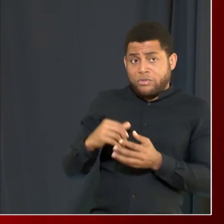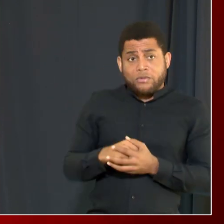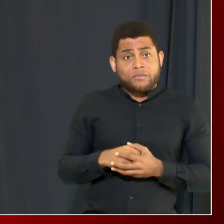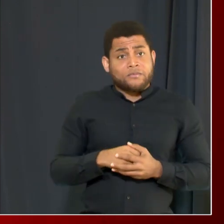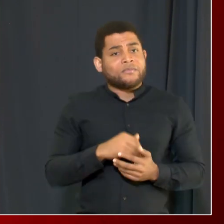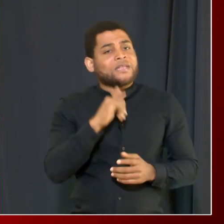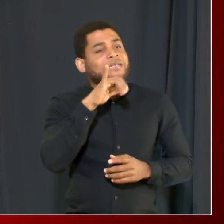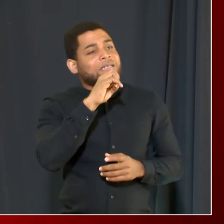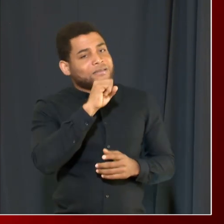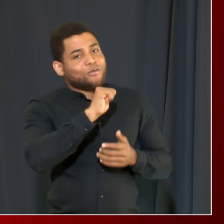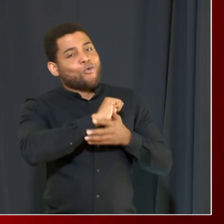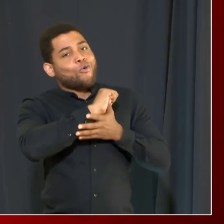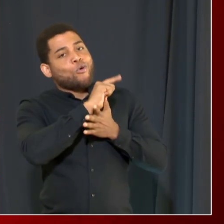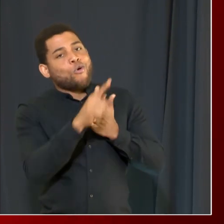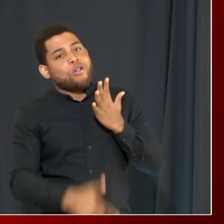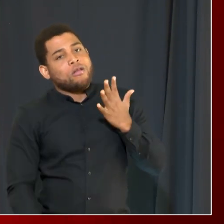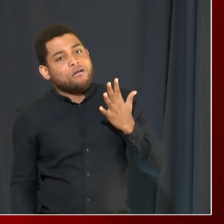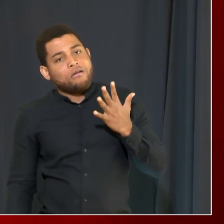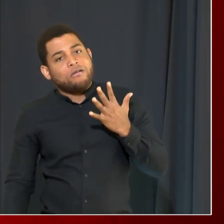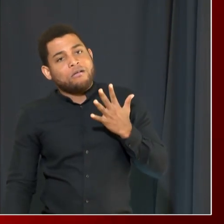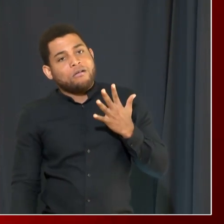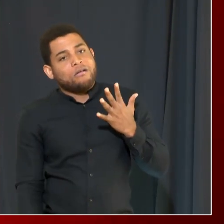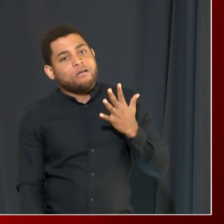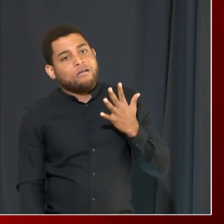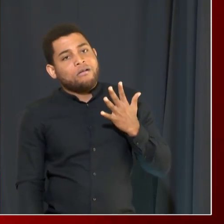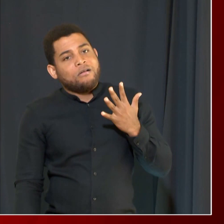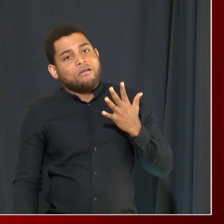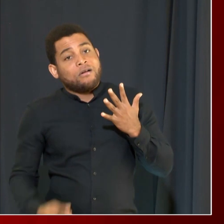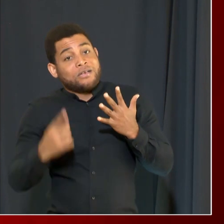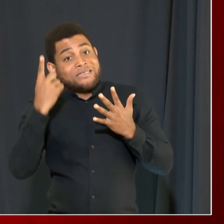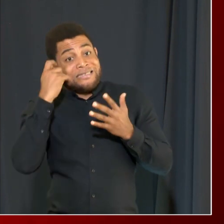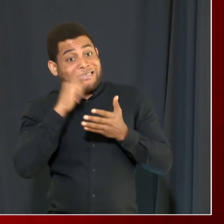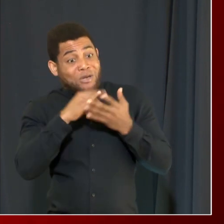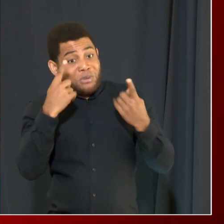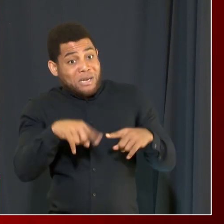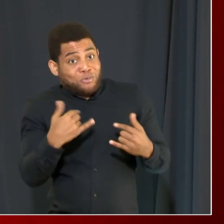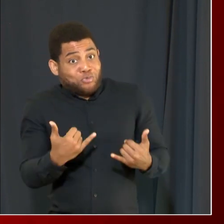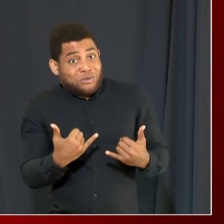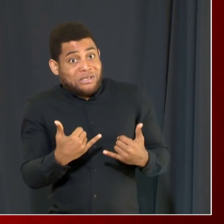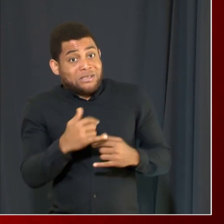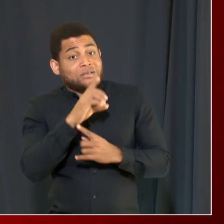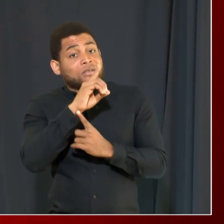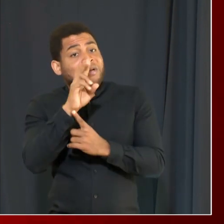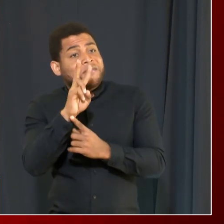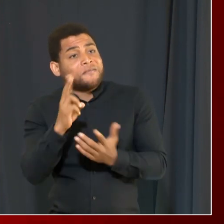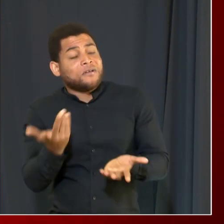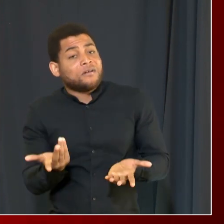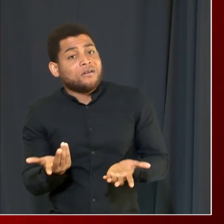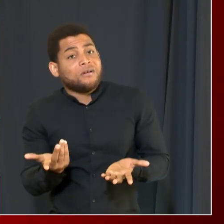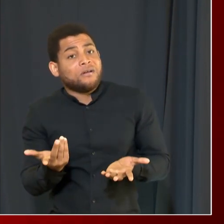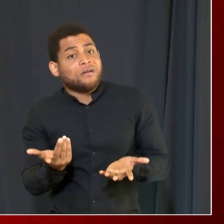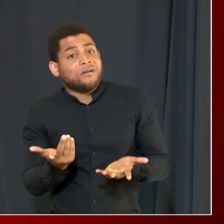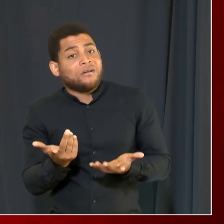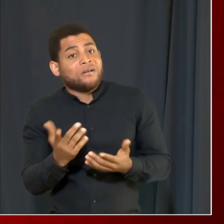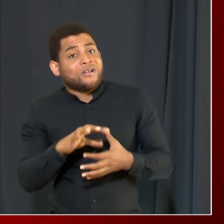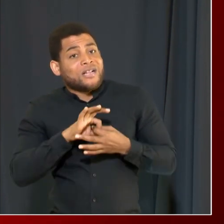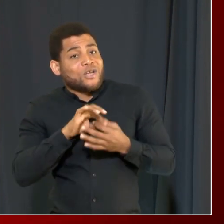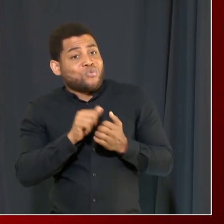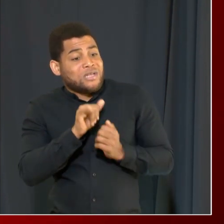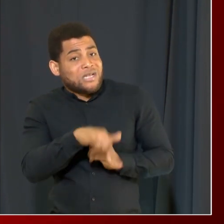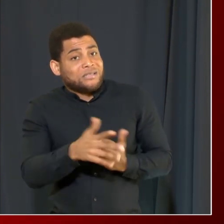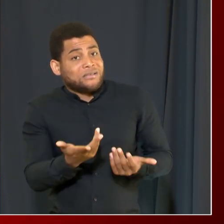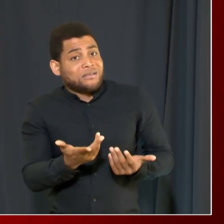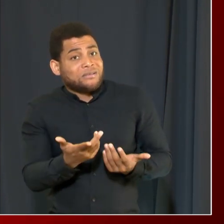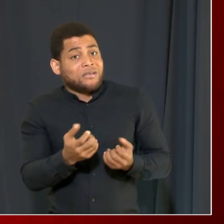above. Even the incident we're working right now is domestic related, and then a lot of our conflicts are between